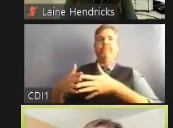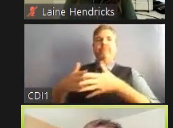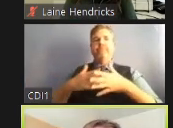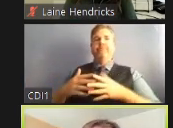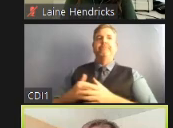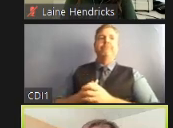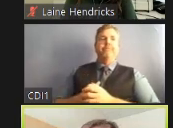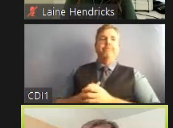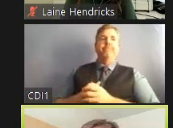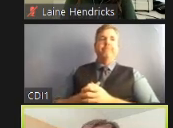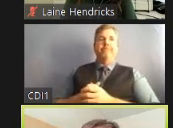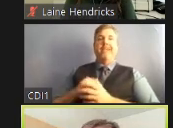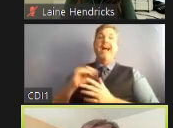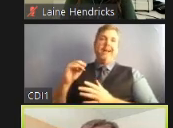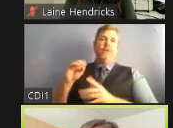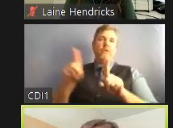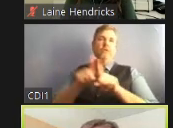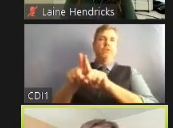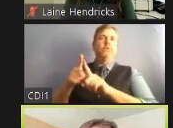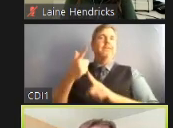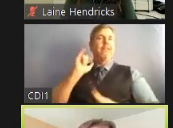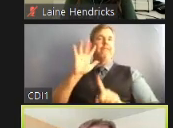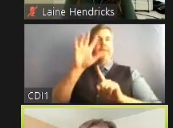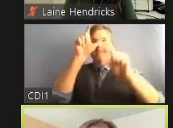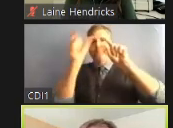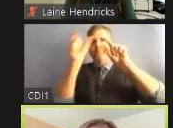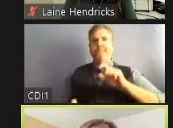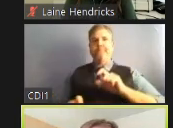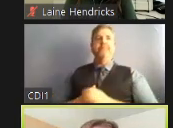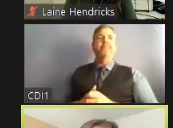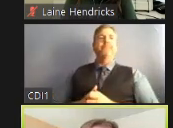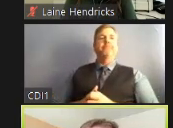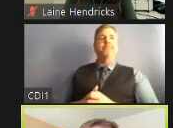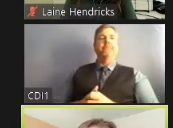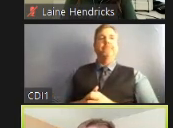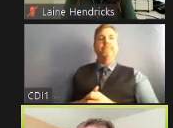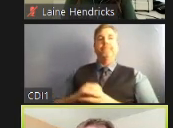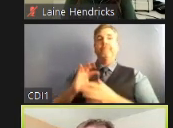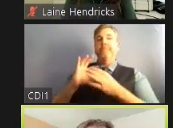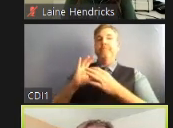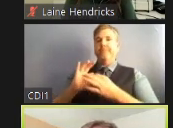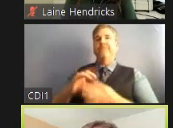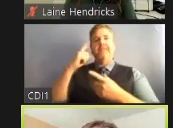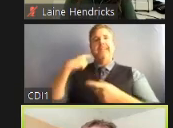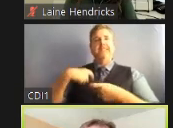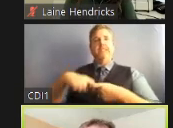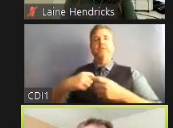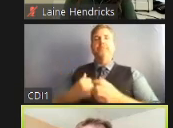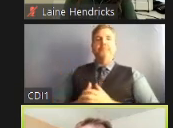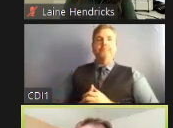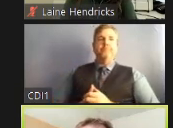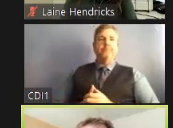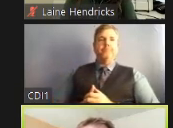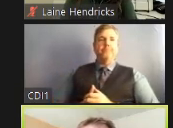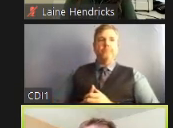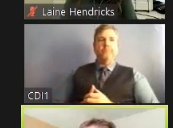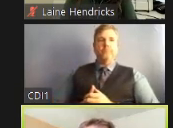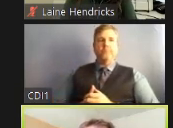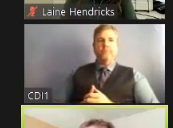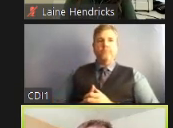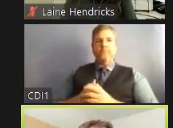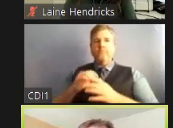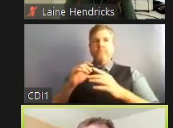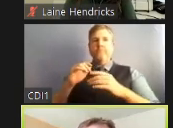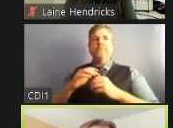And I'll get into our specific response later in the presentation. This shows